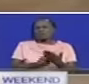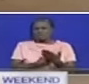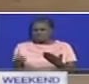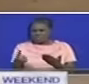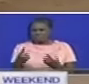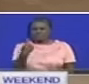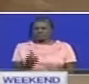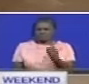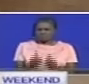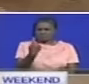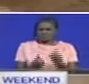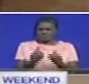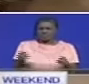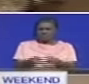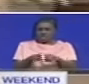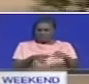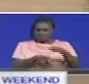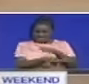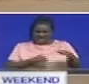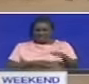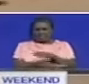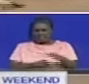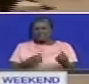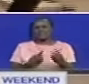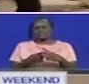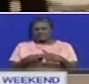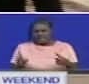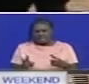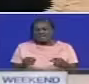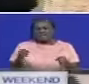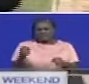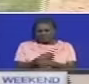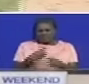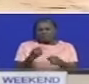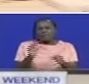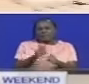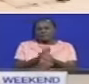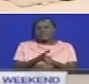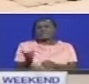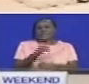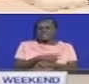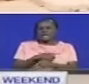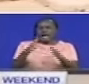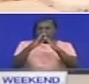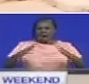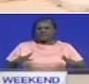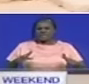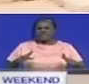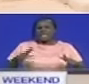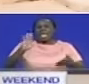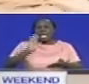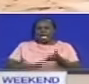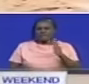started, burning and looting has been going on here for several days now. There are no people here, the houses are deserted. Apart